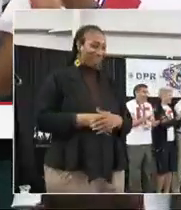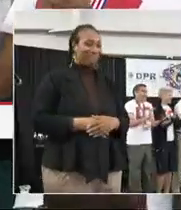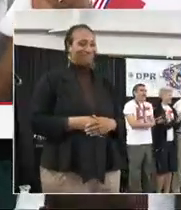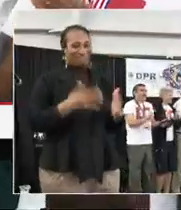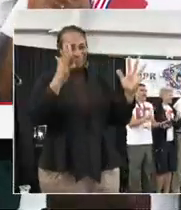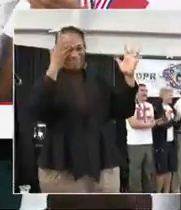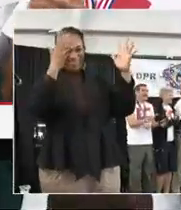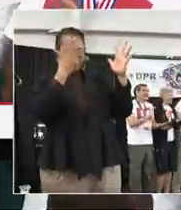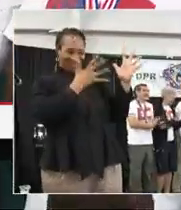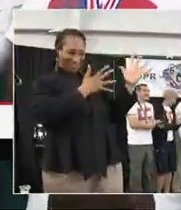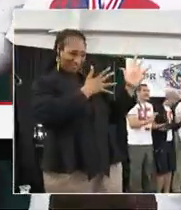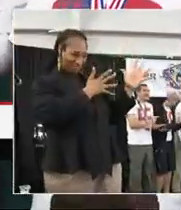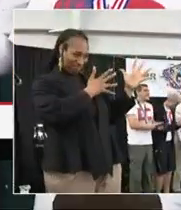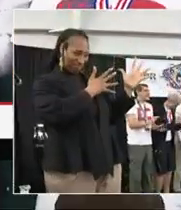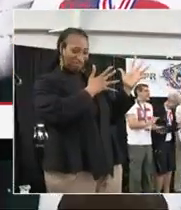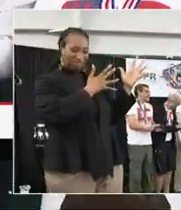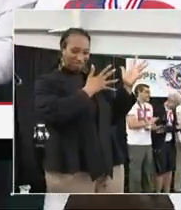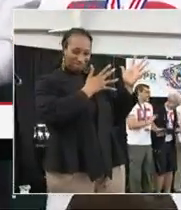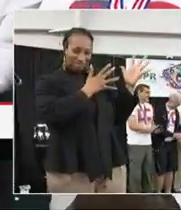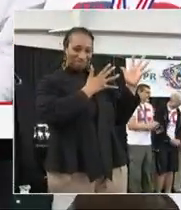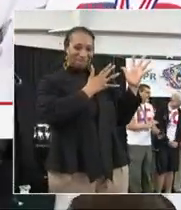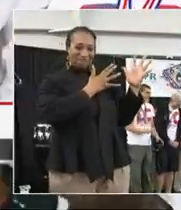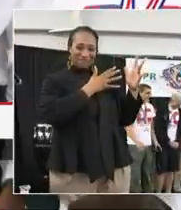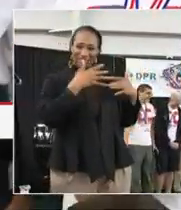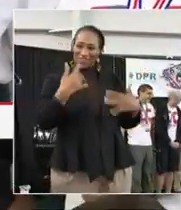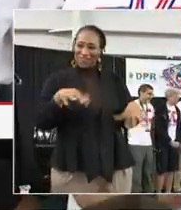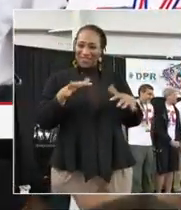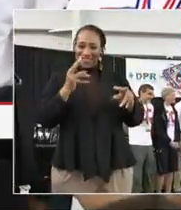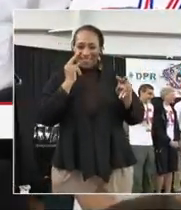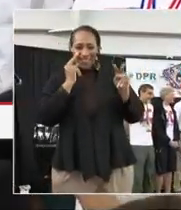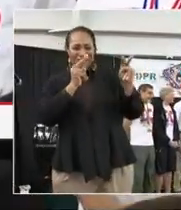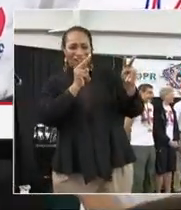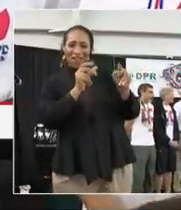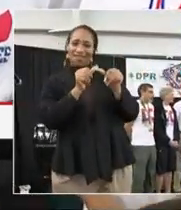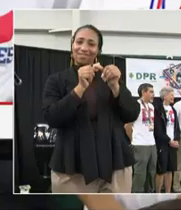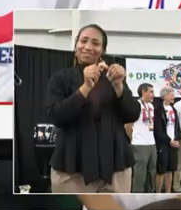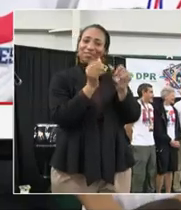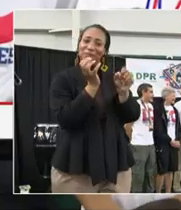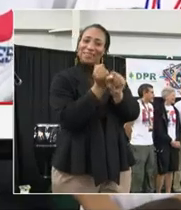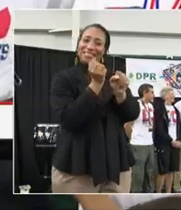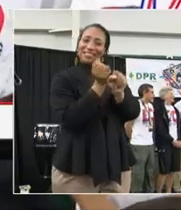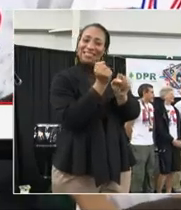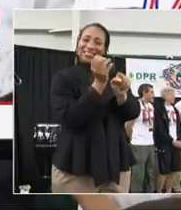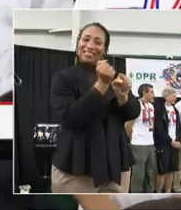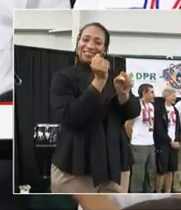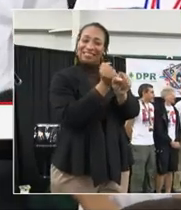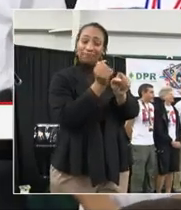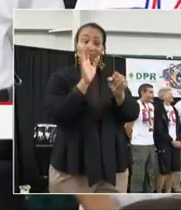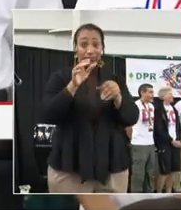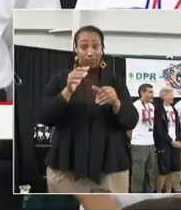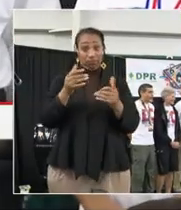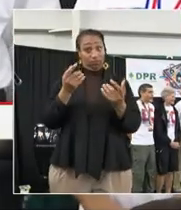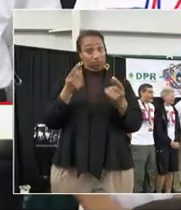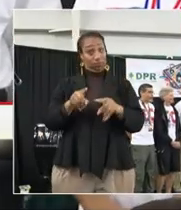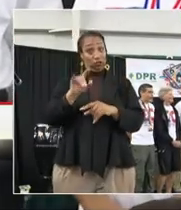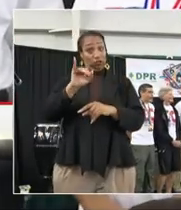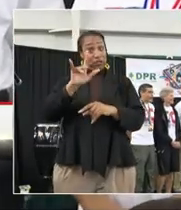And we continue to look forward to our winning traditions in July at the National Senior